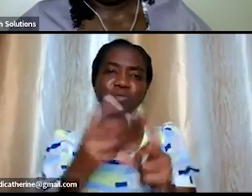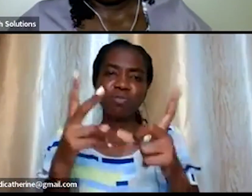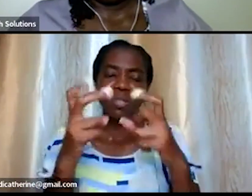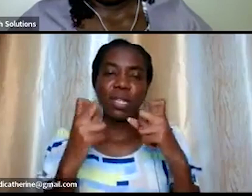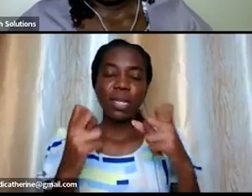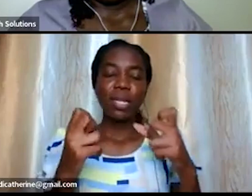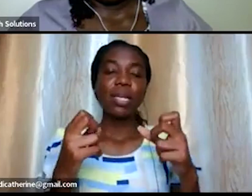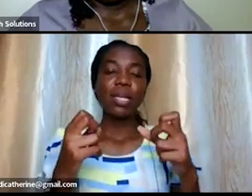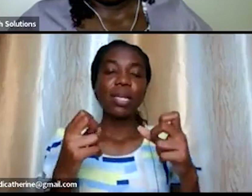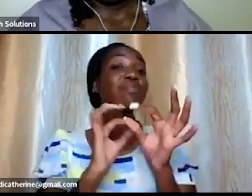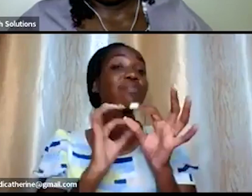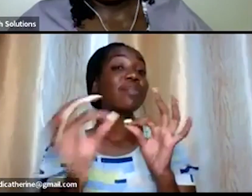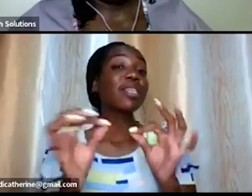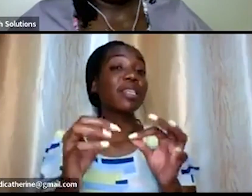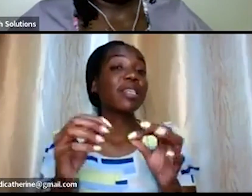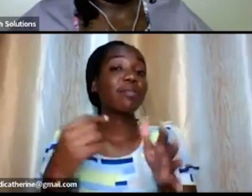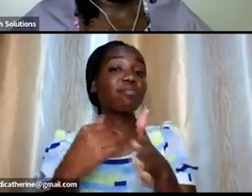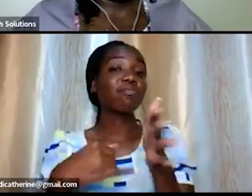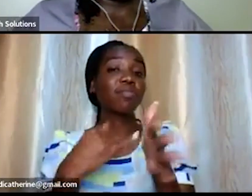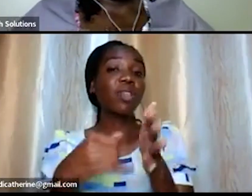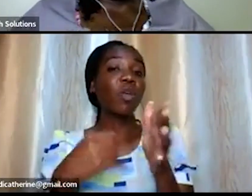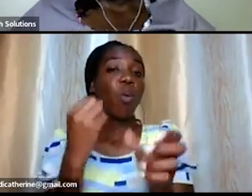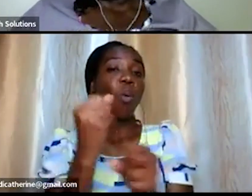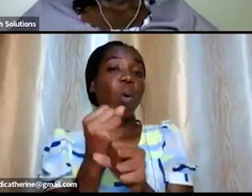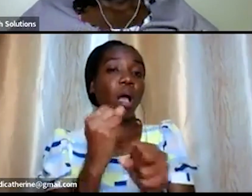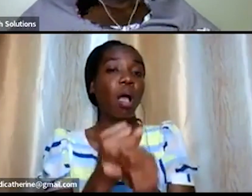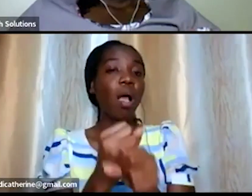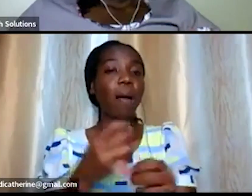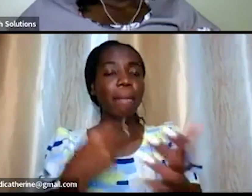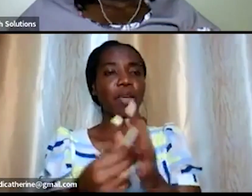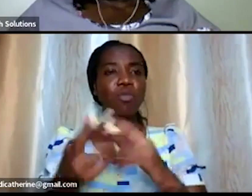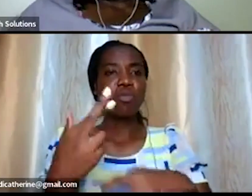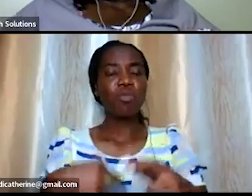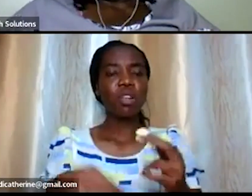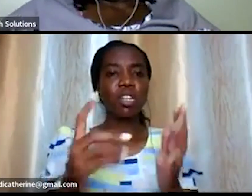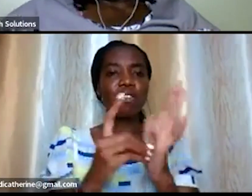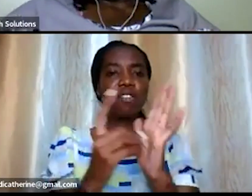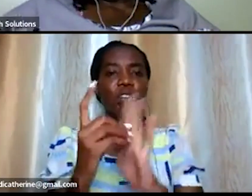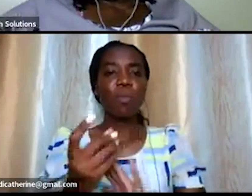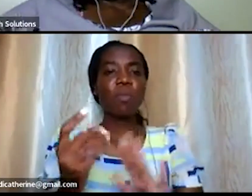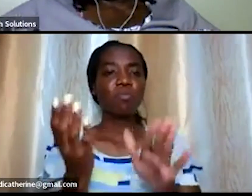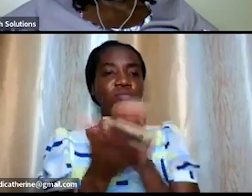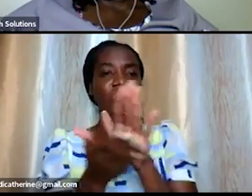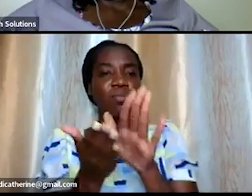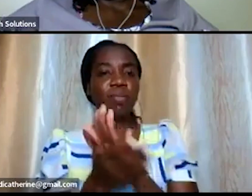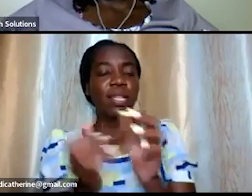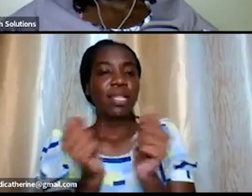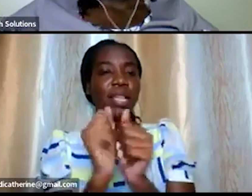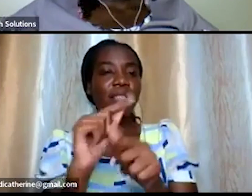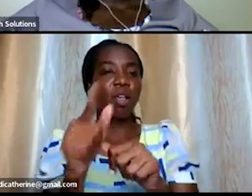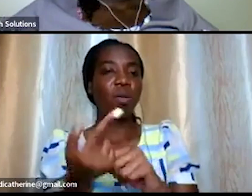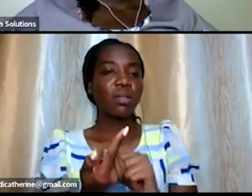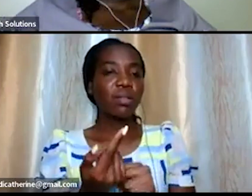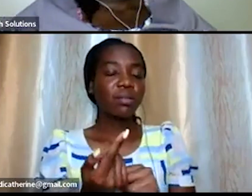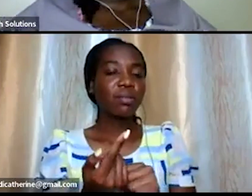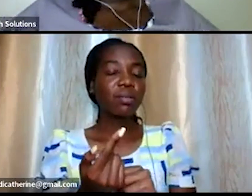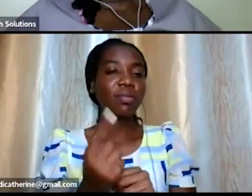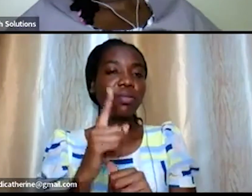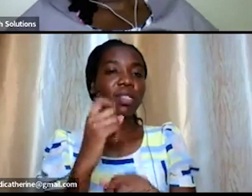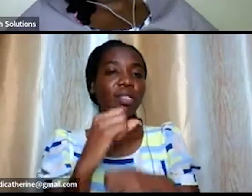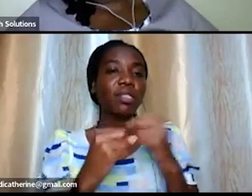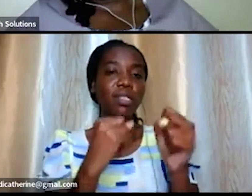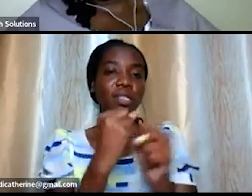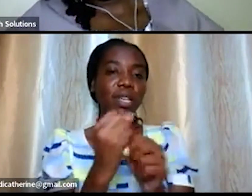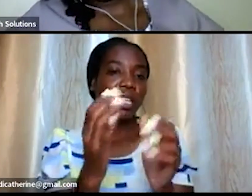working. These are people who are on a roster, on a payroll, to develop content, 10,000 of them a year, and it's a team of thousands of people. And